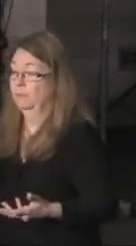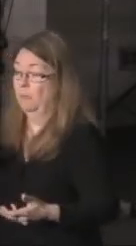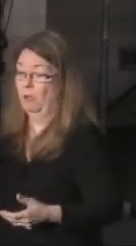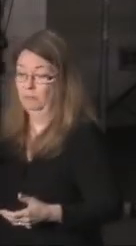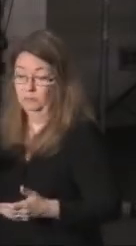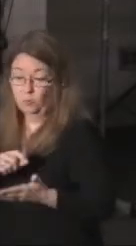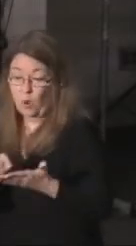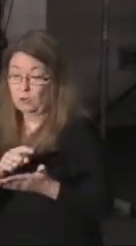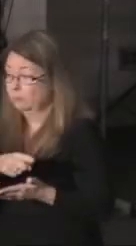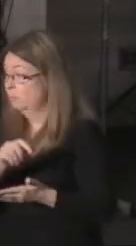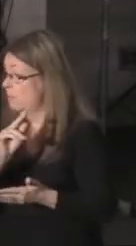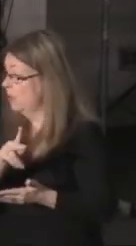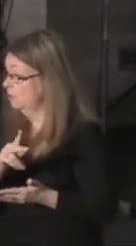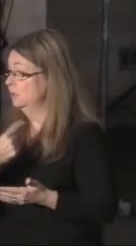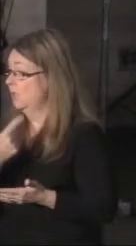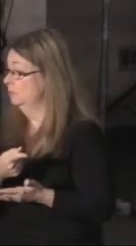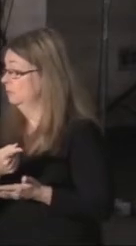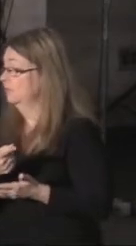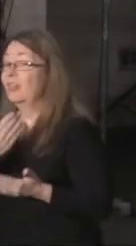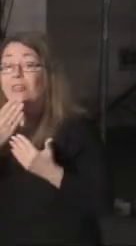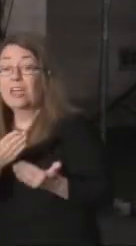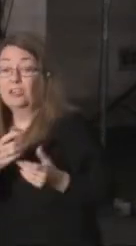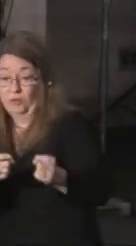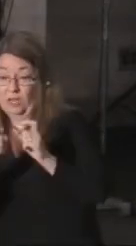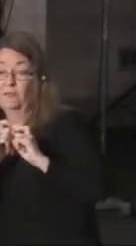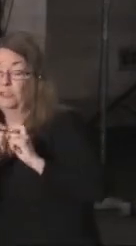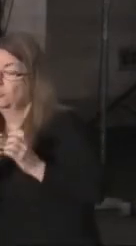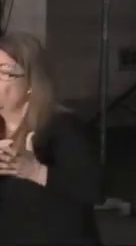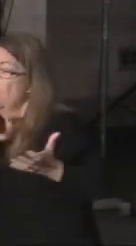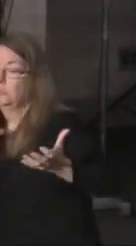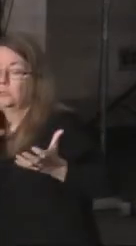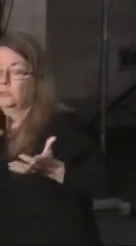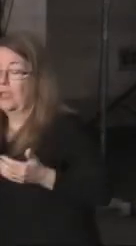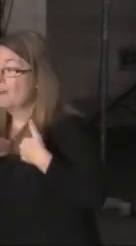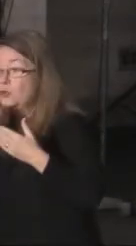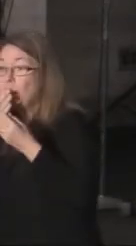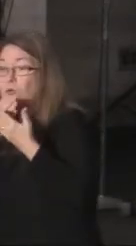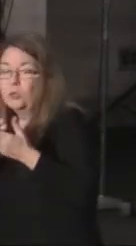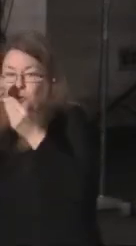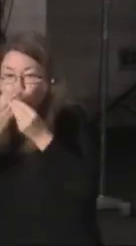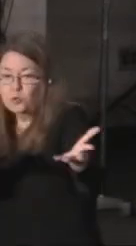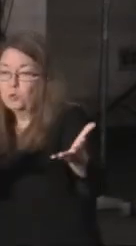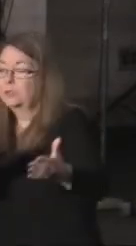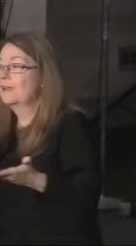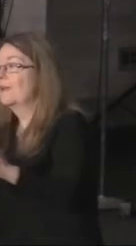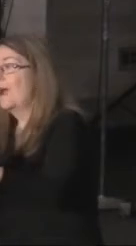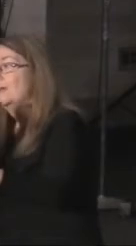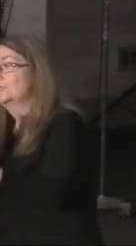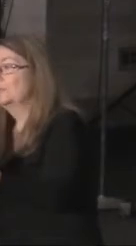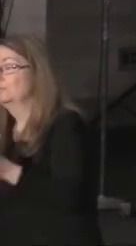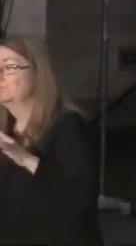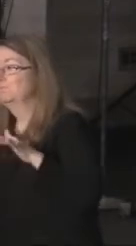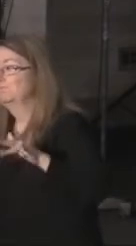Paul wants to write back to them. And he wants to say, look, thank you for your generous gift. And I've got good news for you. The gospel